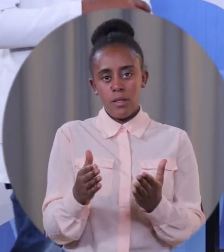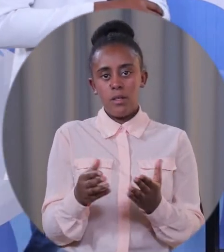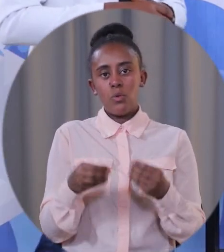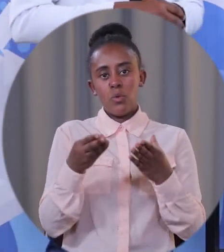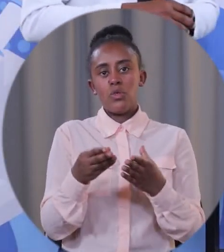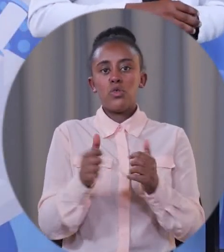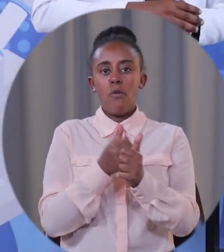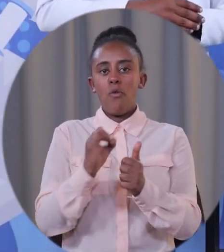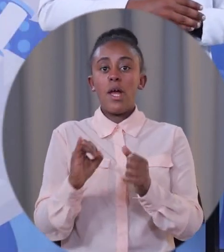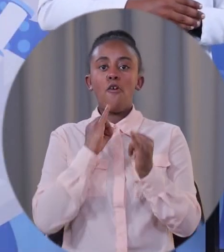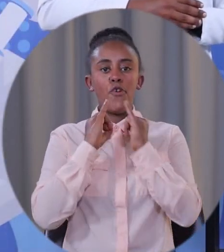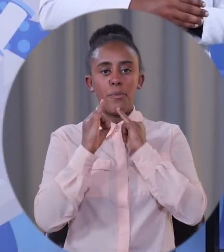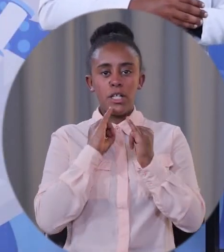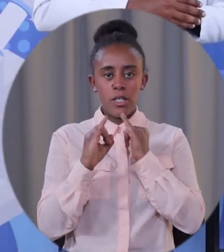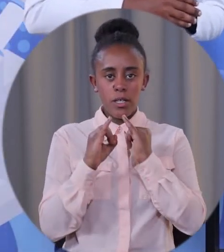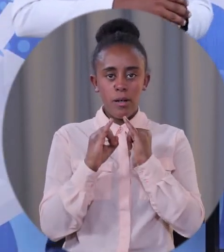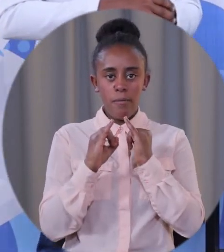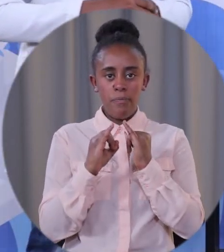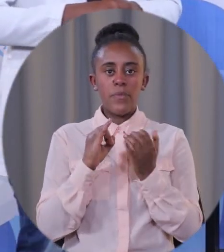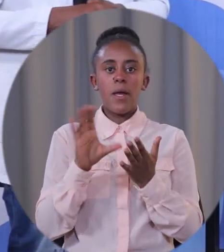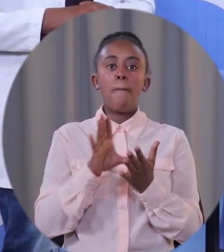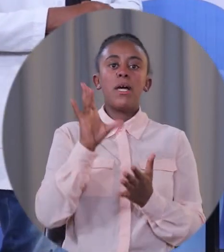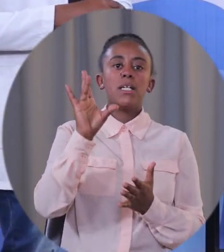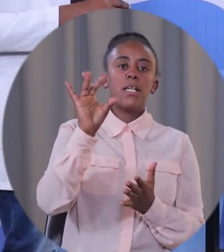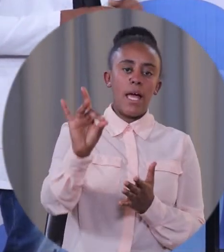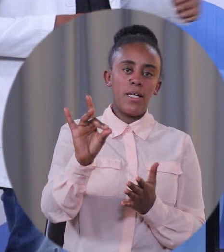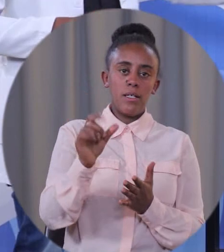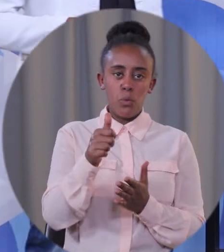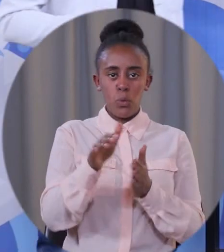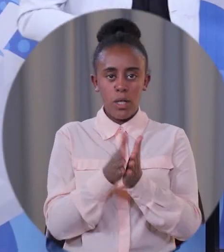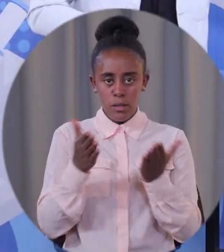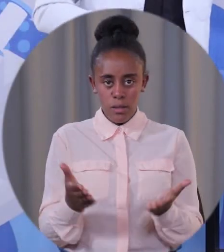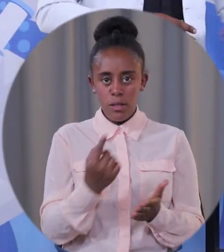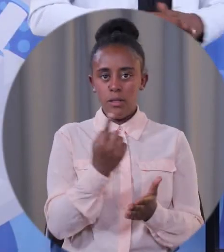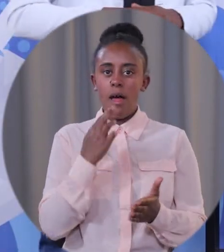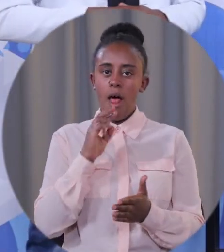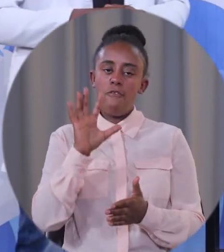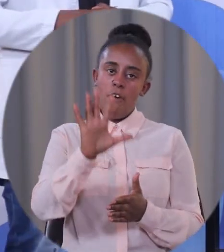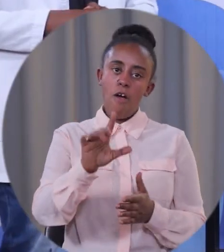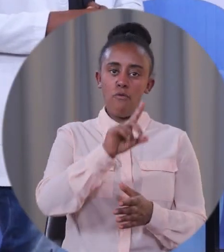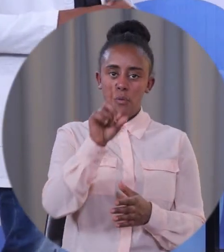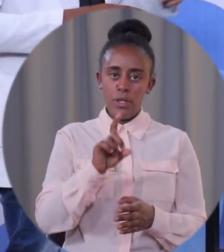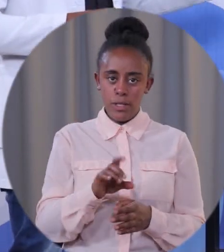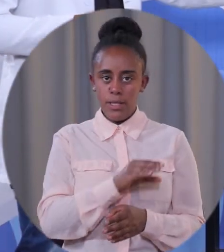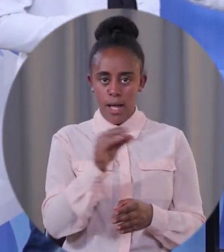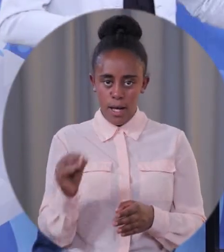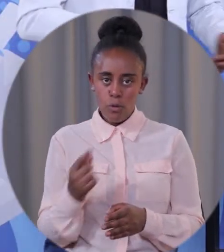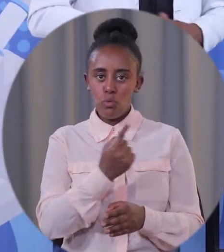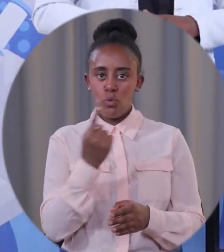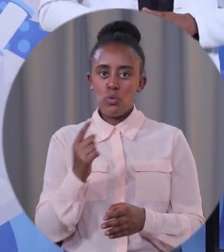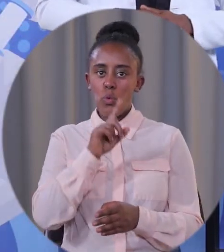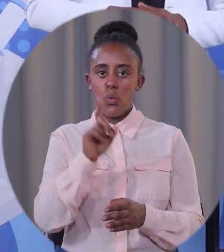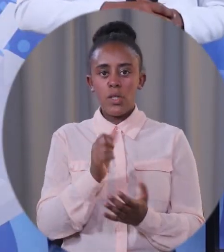or the following information. It's page 8 on your textbook. There are 5 questions, and those